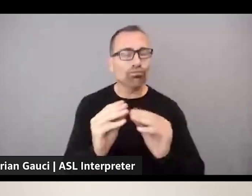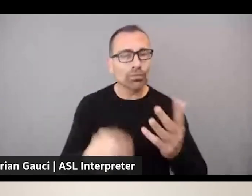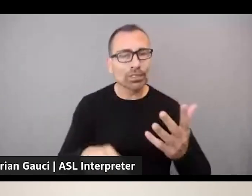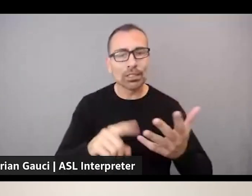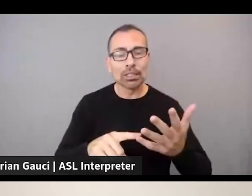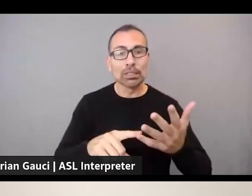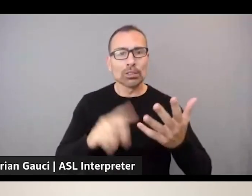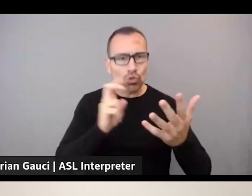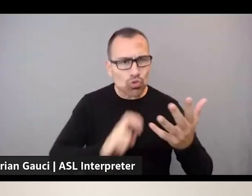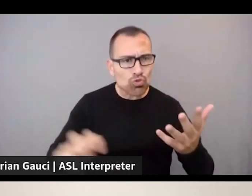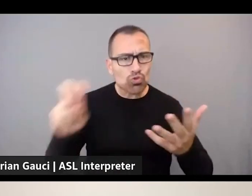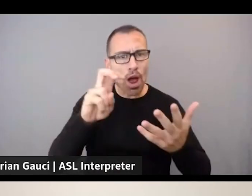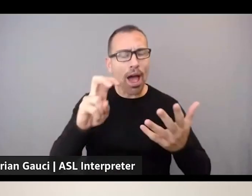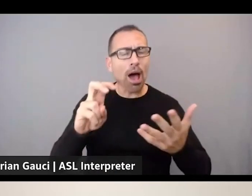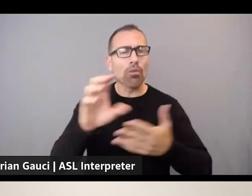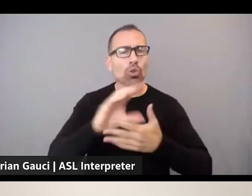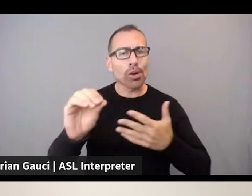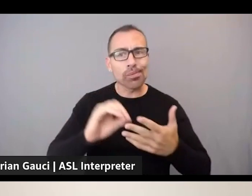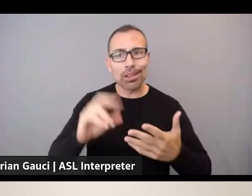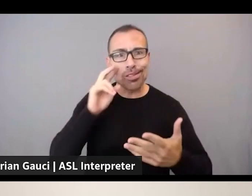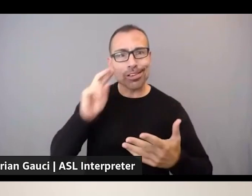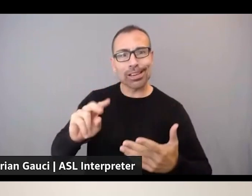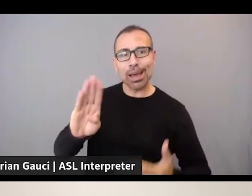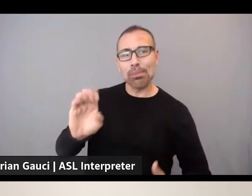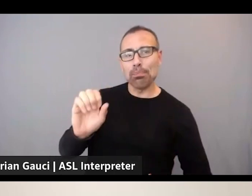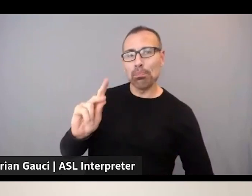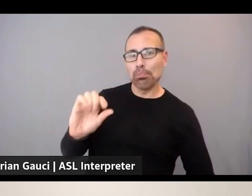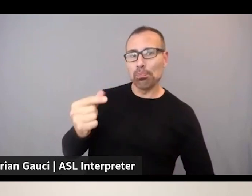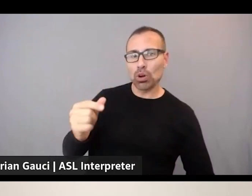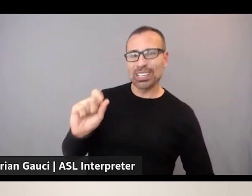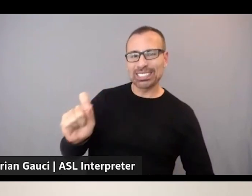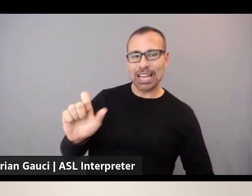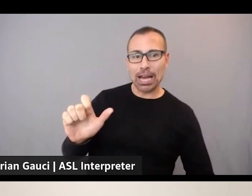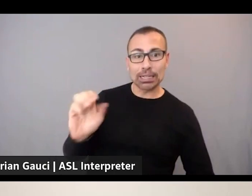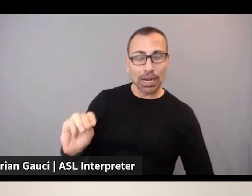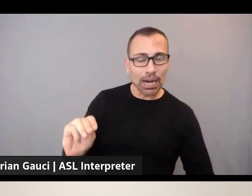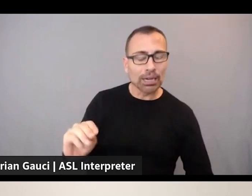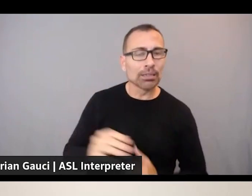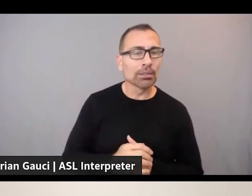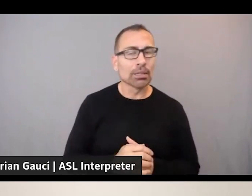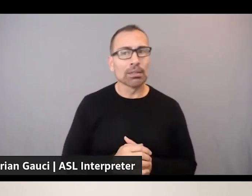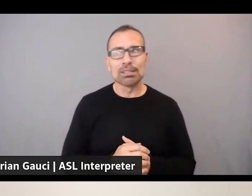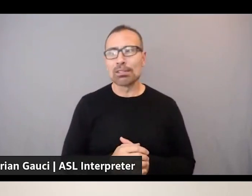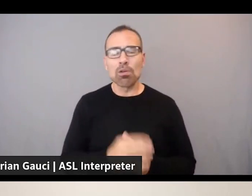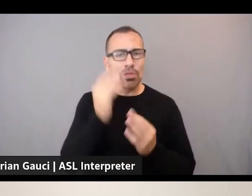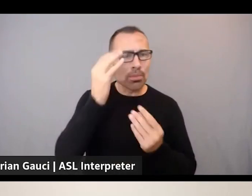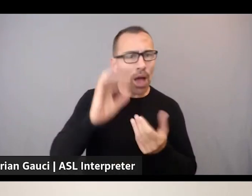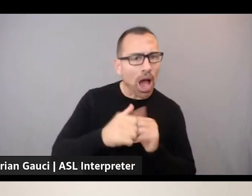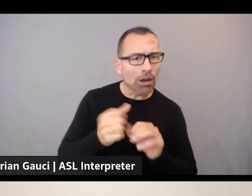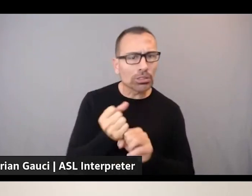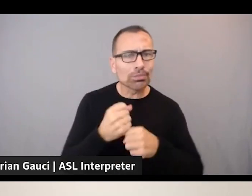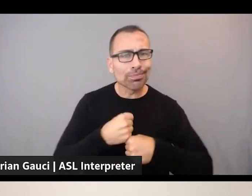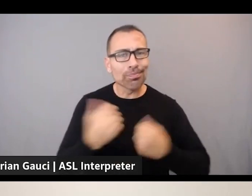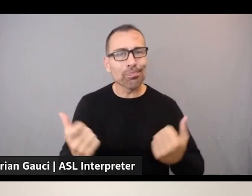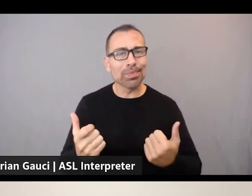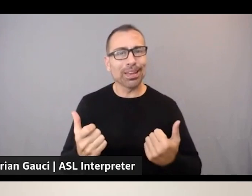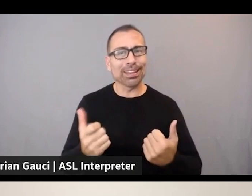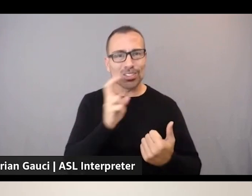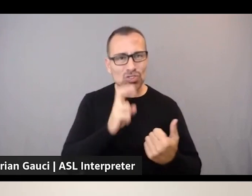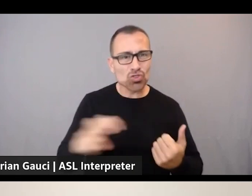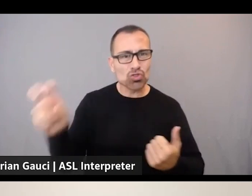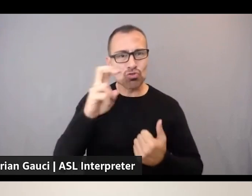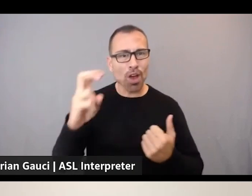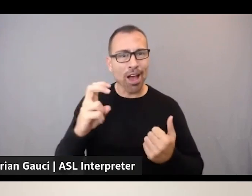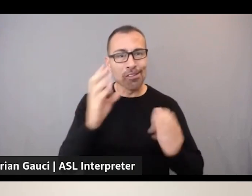Travel companies, looking at Booking.com. They're thinking about how to make, personalized travel itineraries just for you,